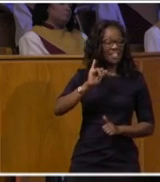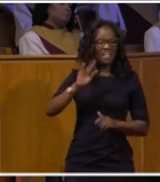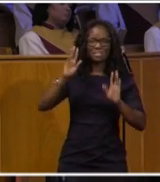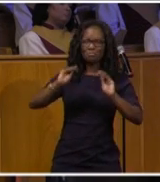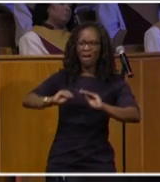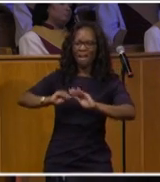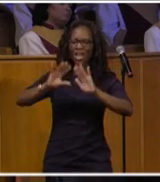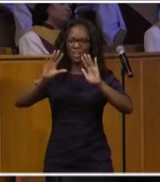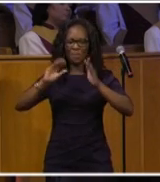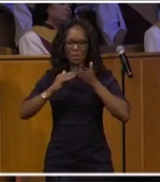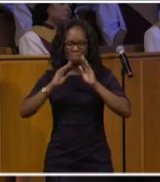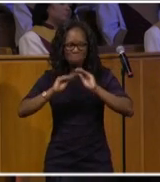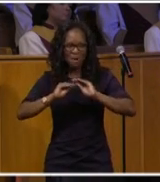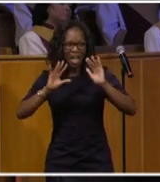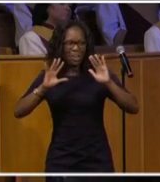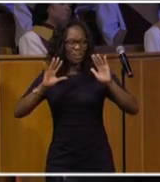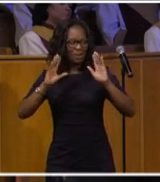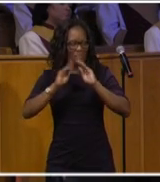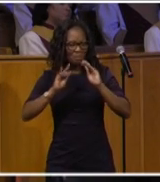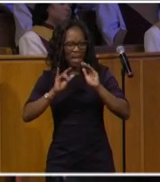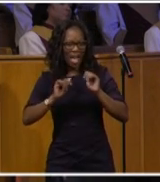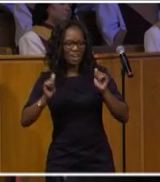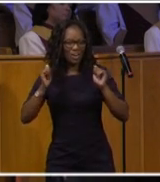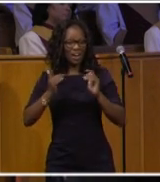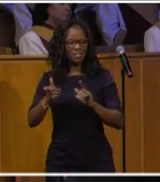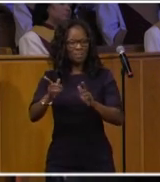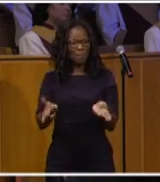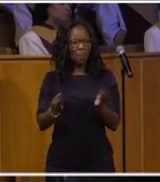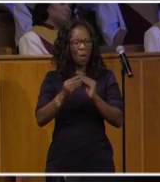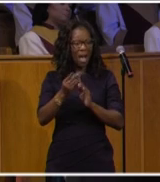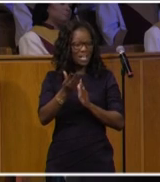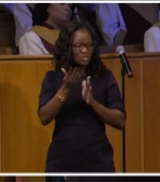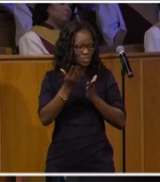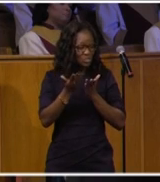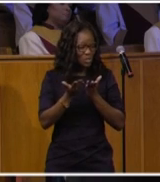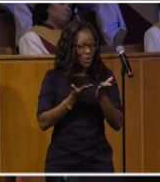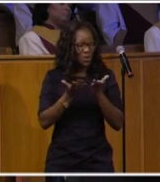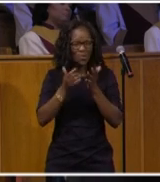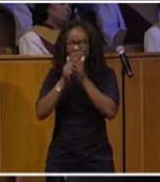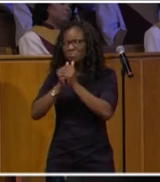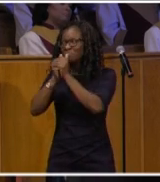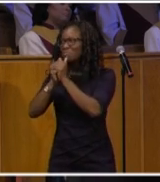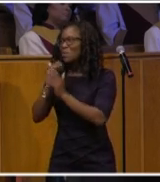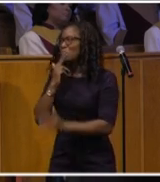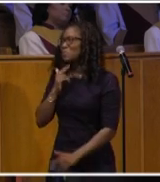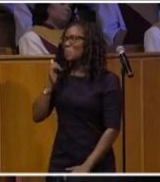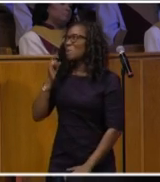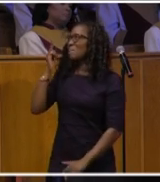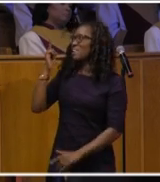brighter. And the longer I serve him, the sweeter he grows.